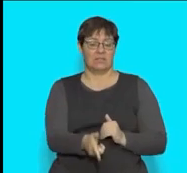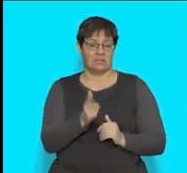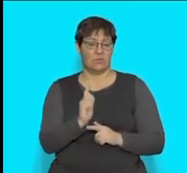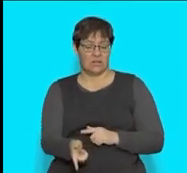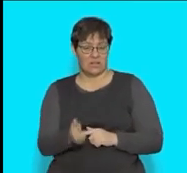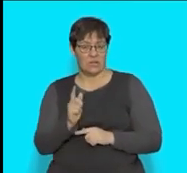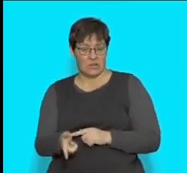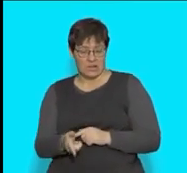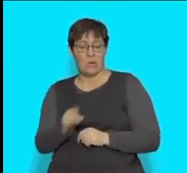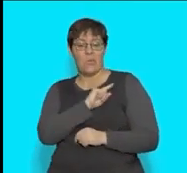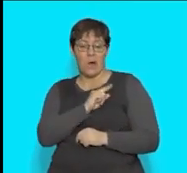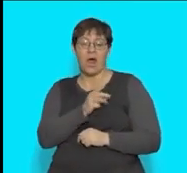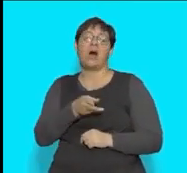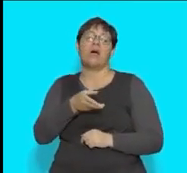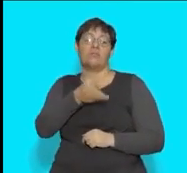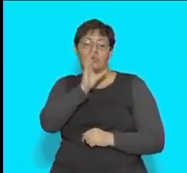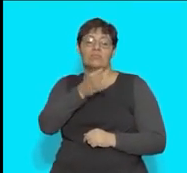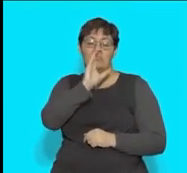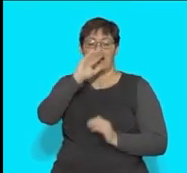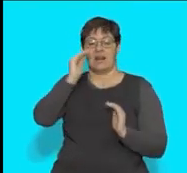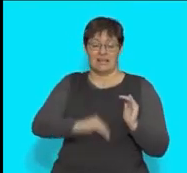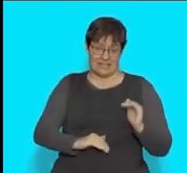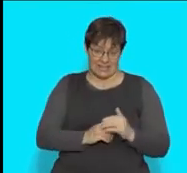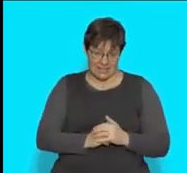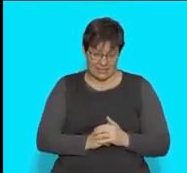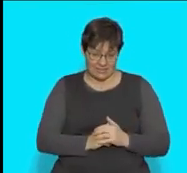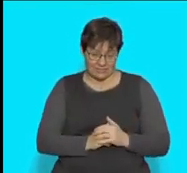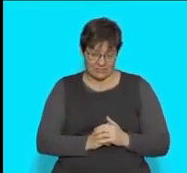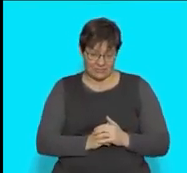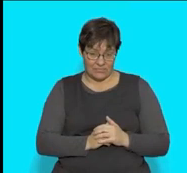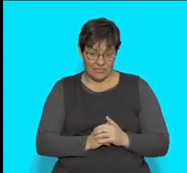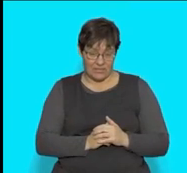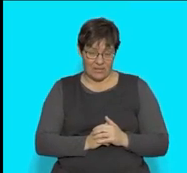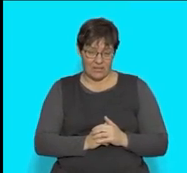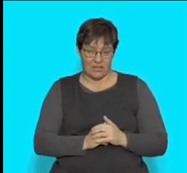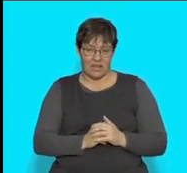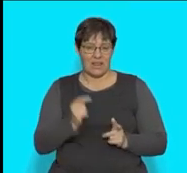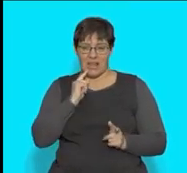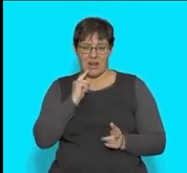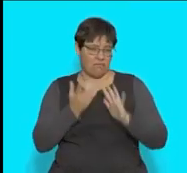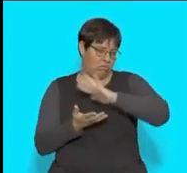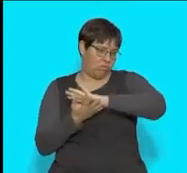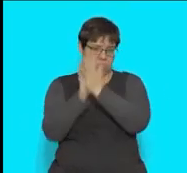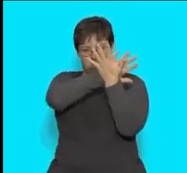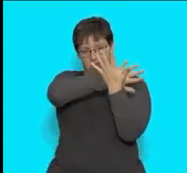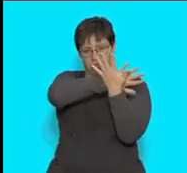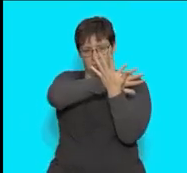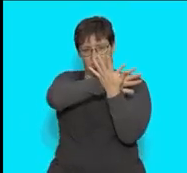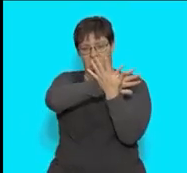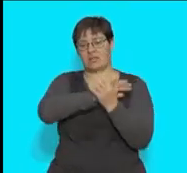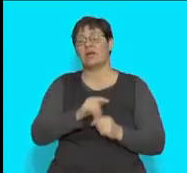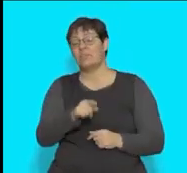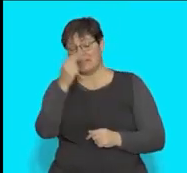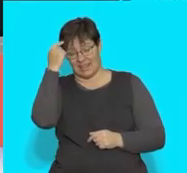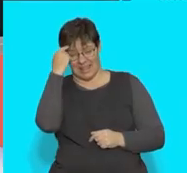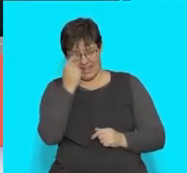you drank less. Okay, but sometimes things just go out of control. I want you to